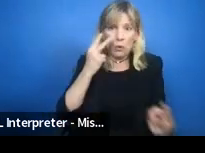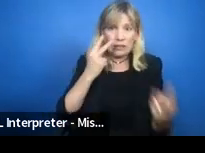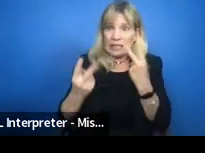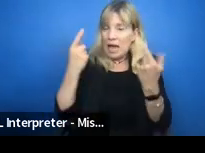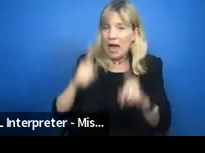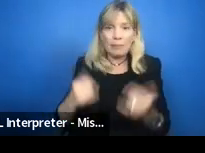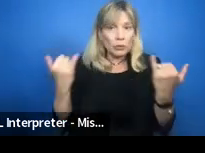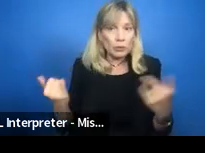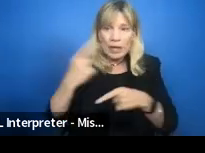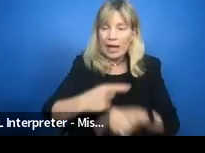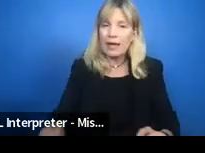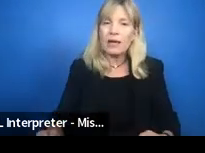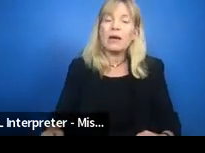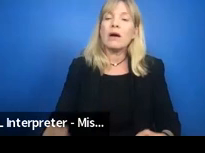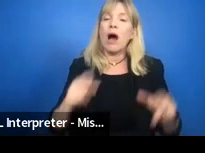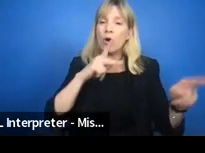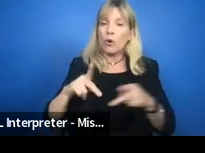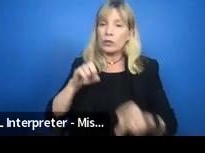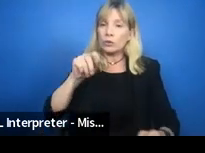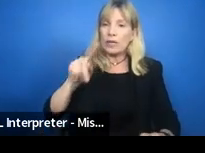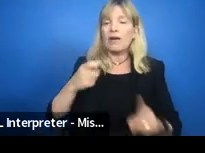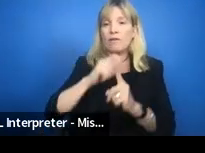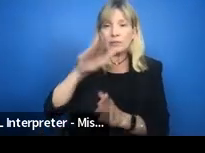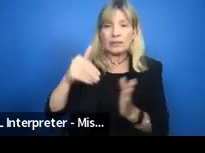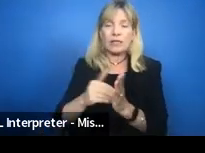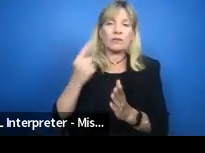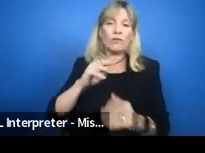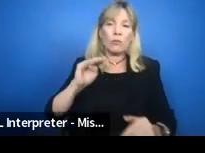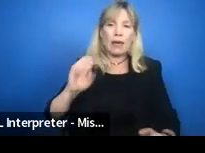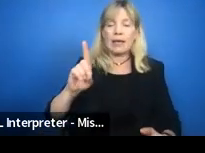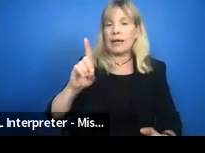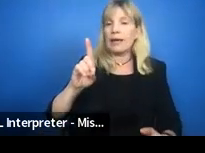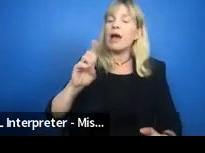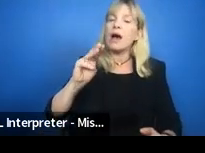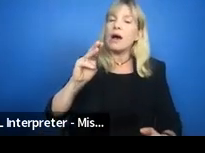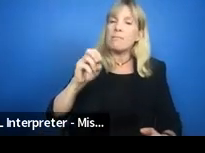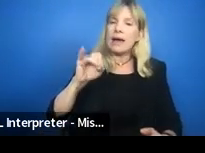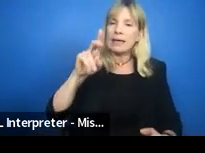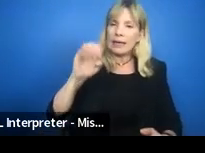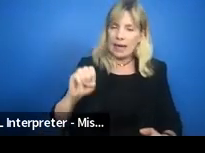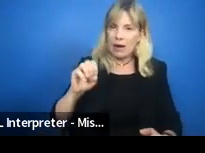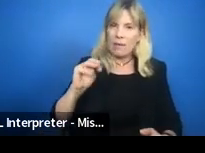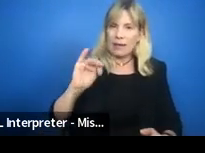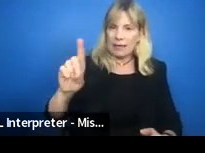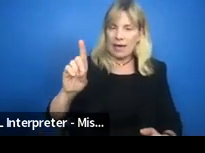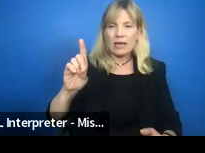now. So according to data from the Centers for Medicare and Medicaid Services, even back at the beginning of the pandemic in